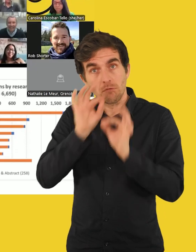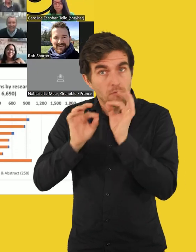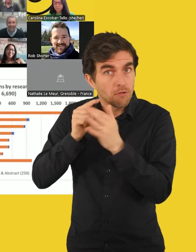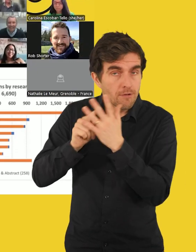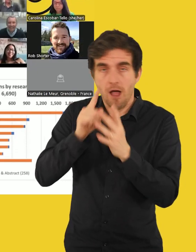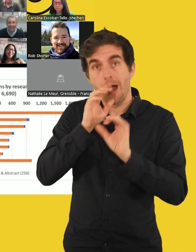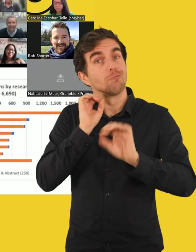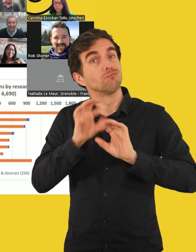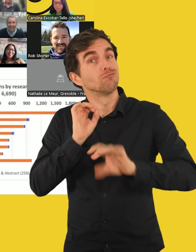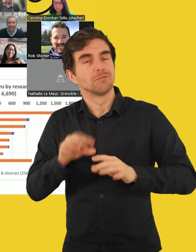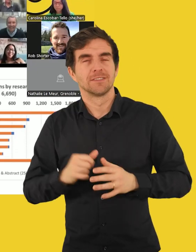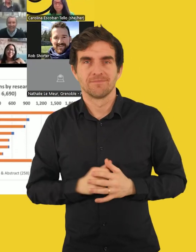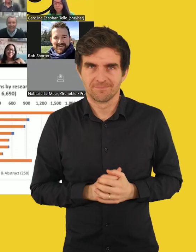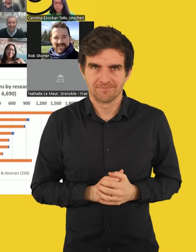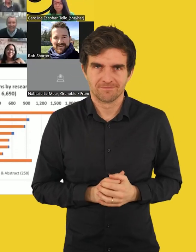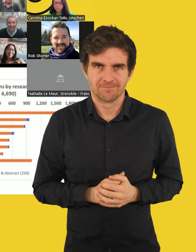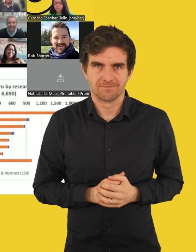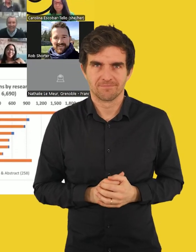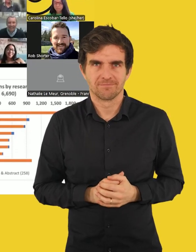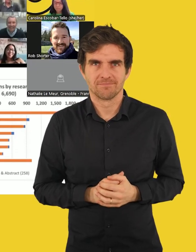any details on these issues.